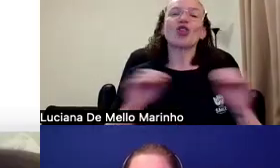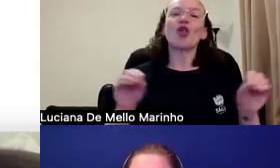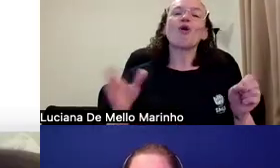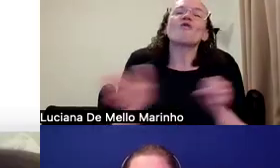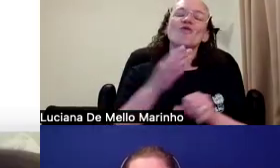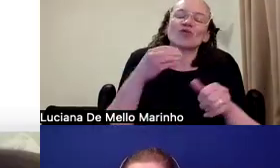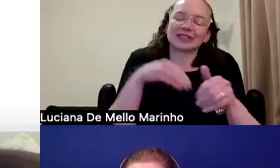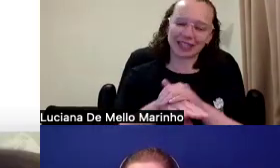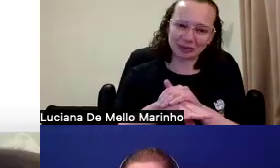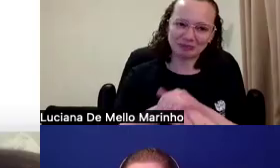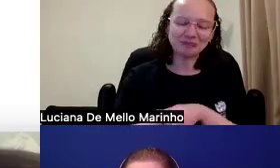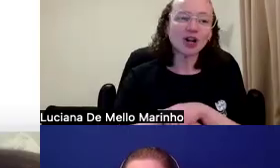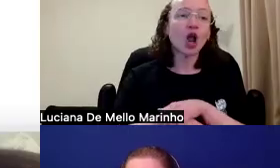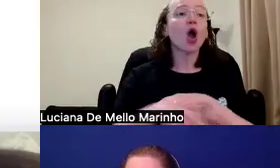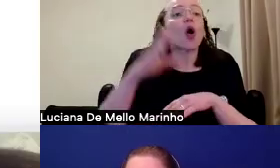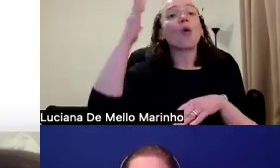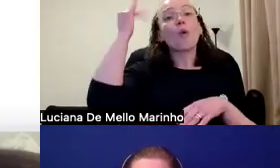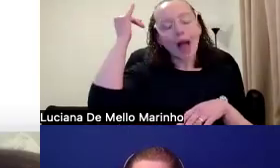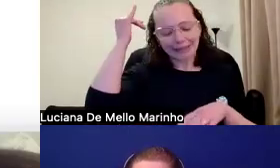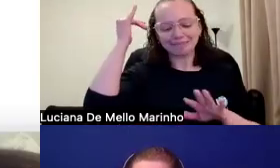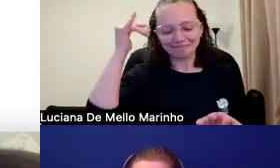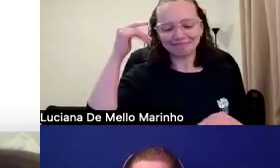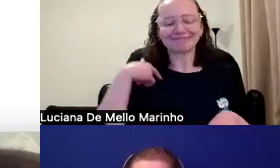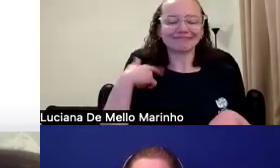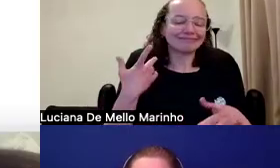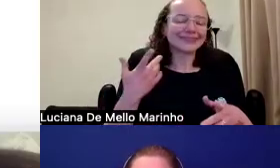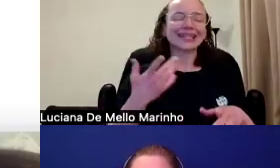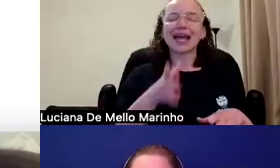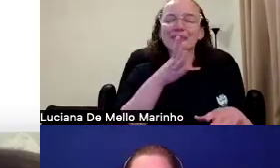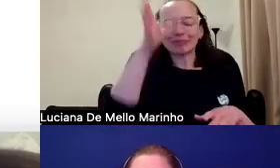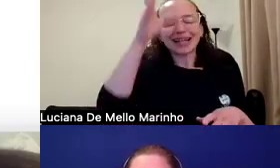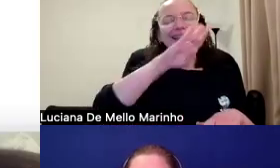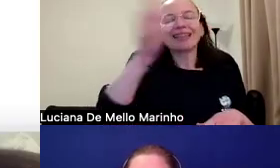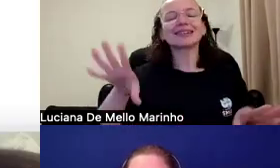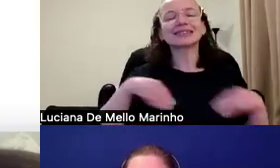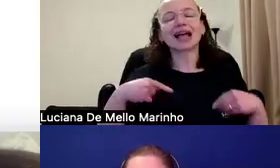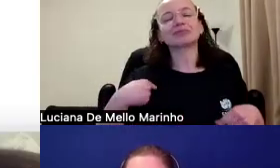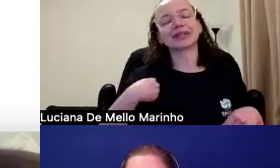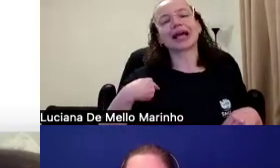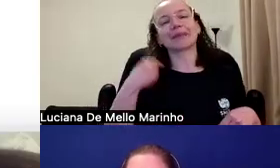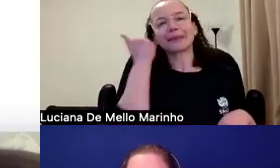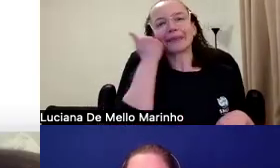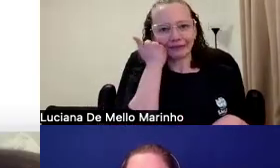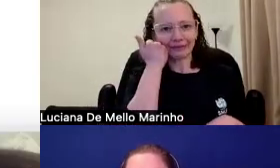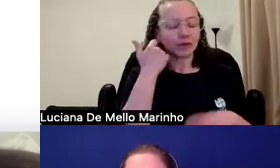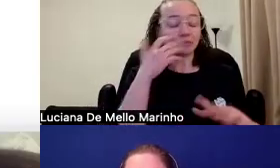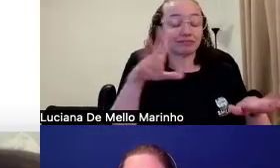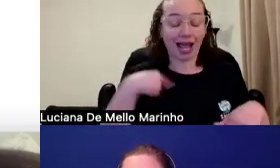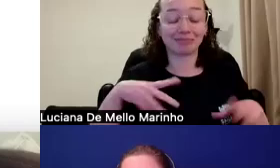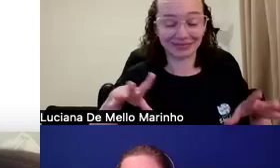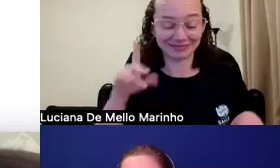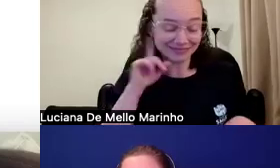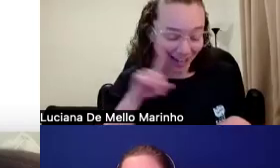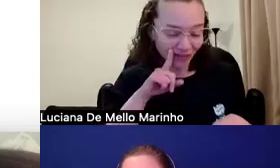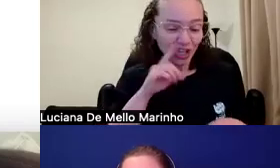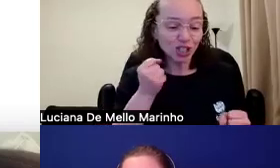um, no interpreters, no full access, and here's why. So my parents, they never